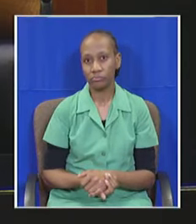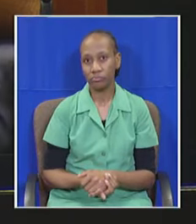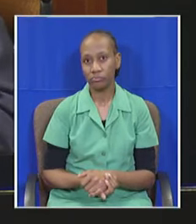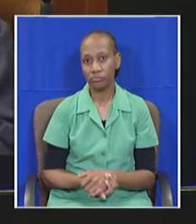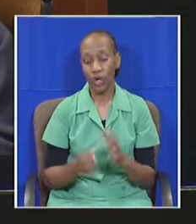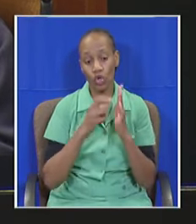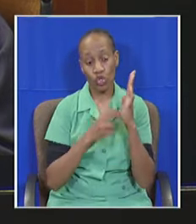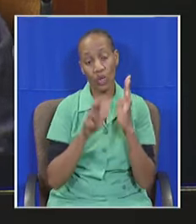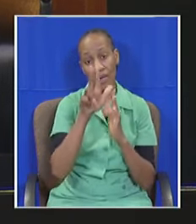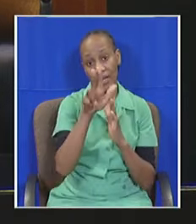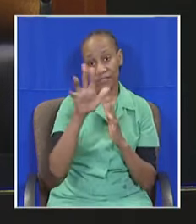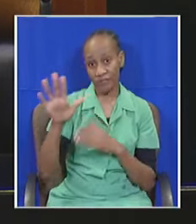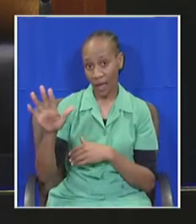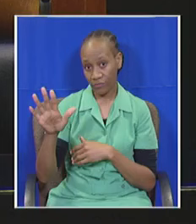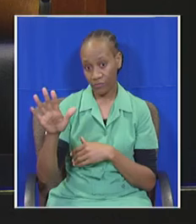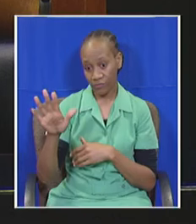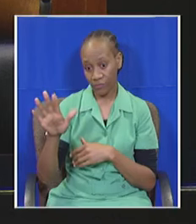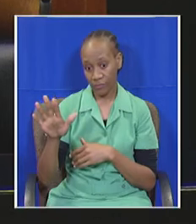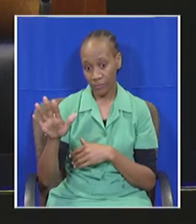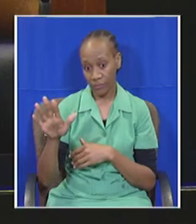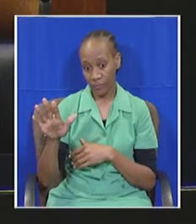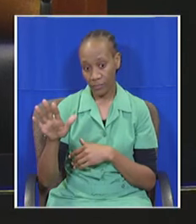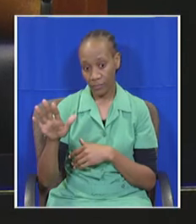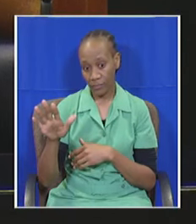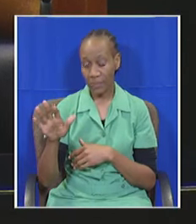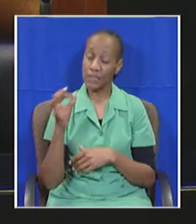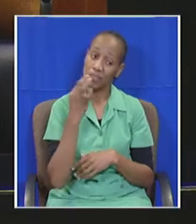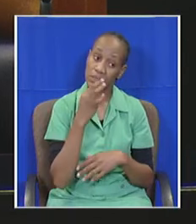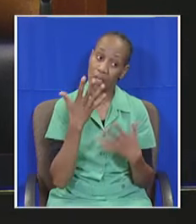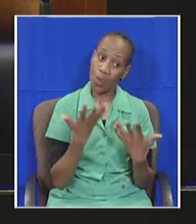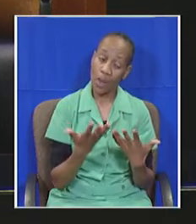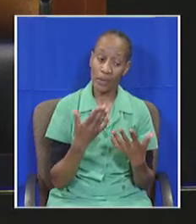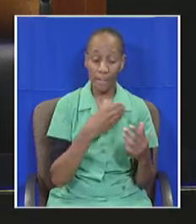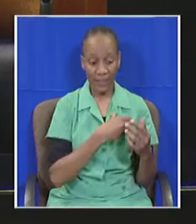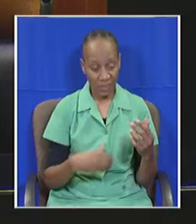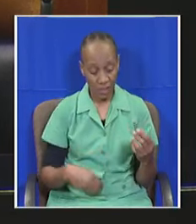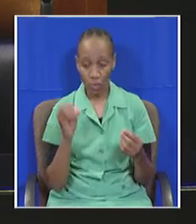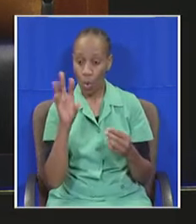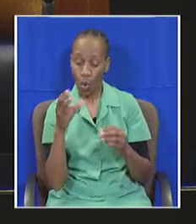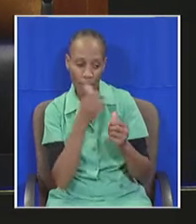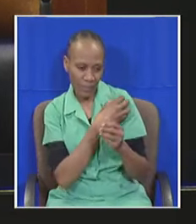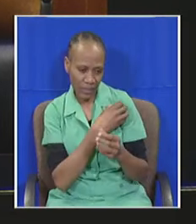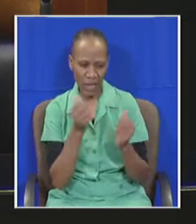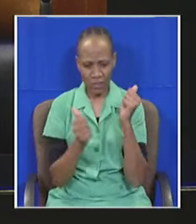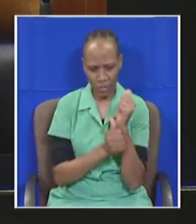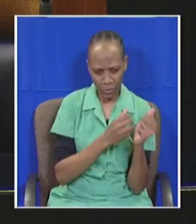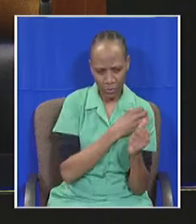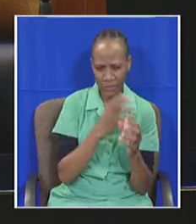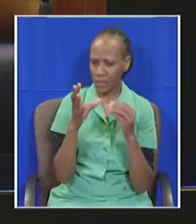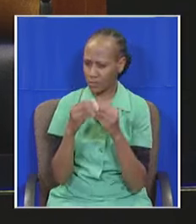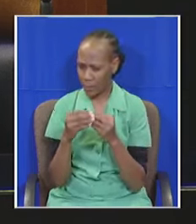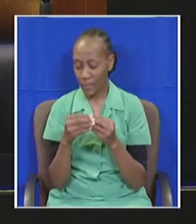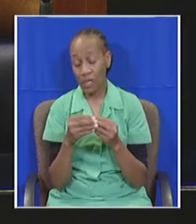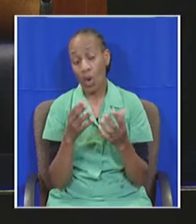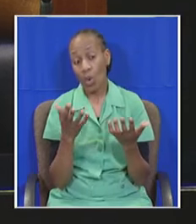Rule 85 refers to reflection upon members, the President, ministers, deputy ministers who are not members